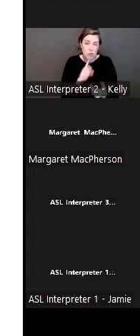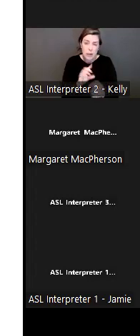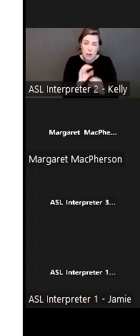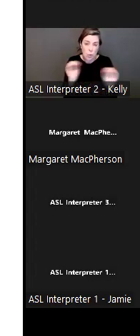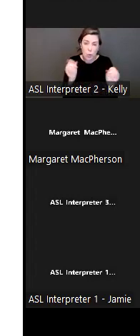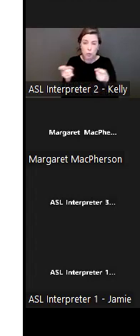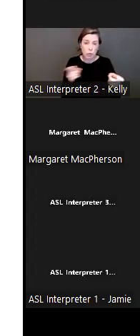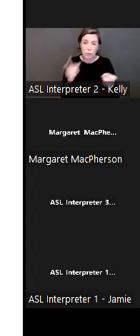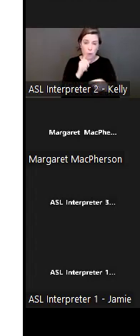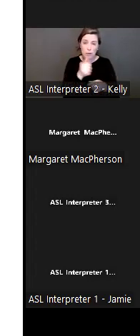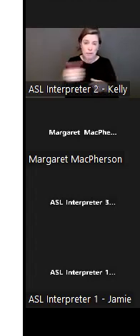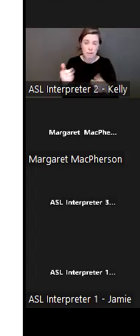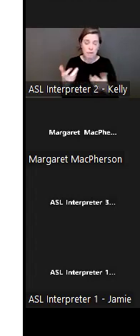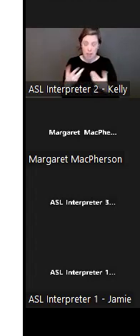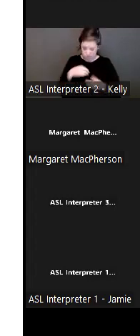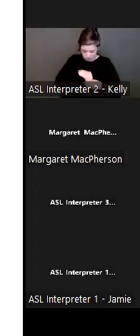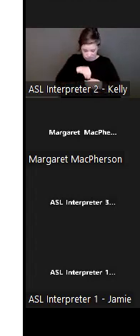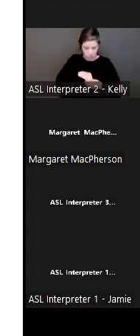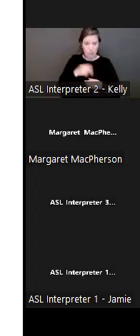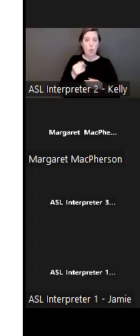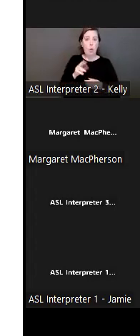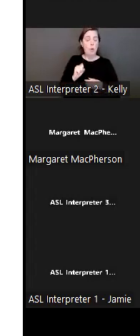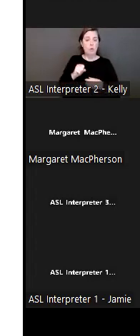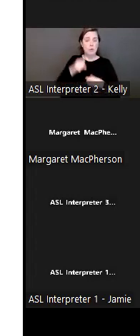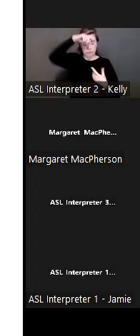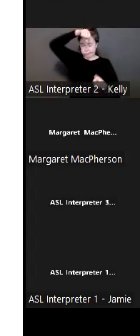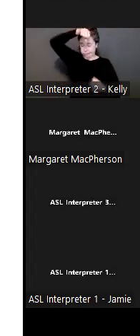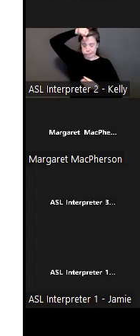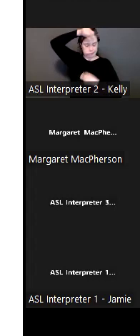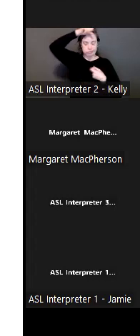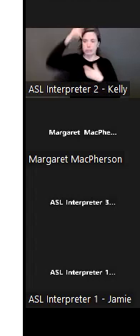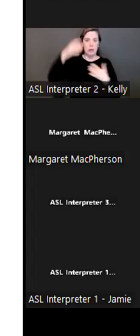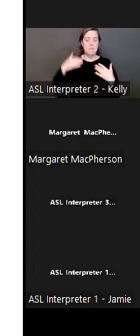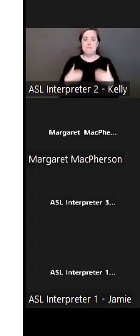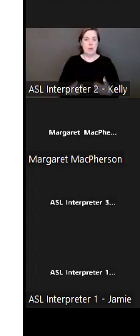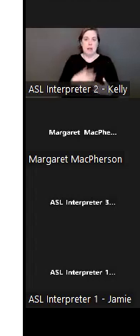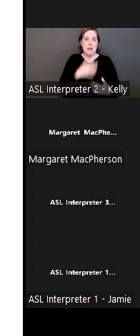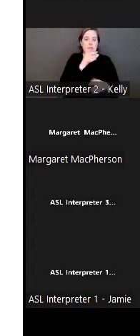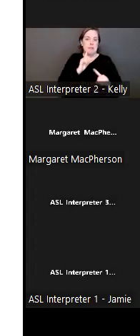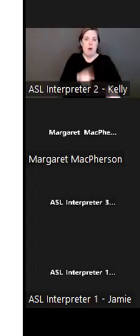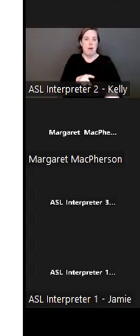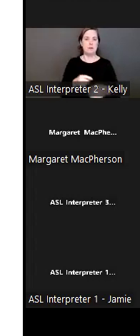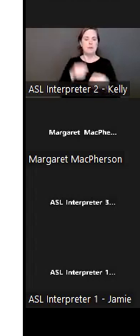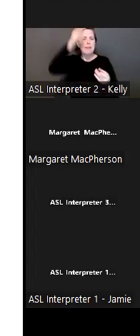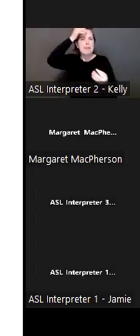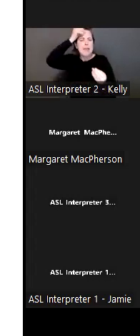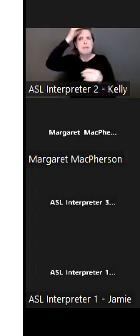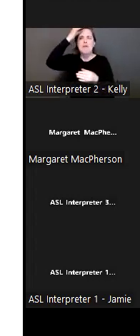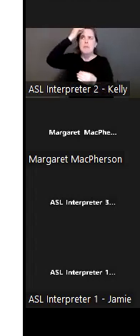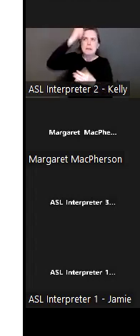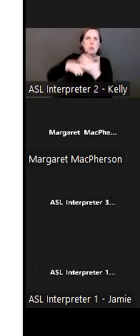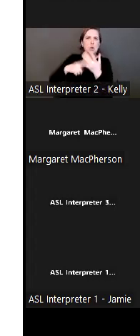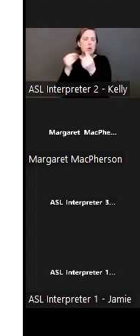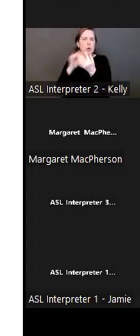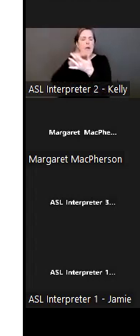are released, our bodies take over. And we can all sort of, I think, empathize with that feeling of your heart